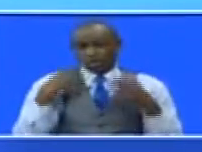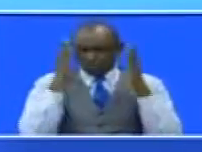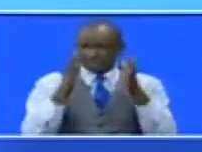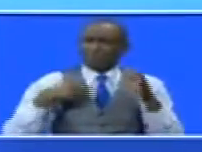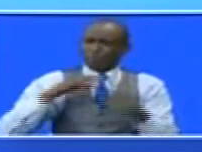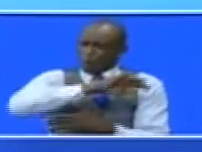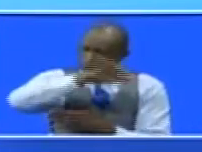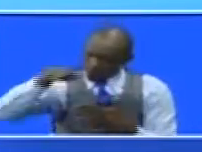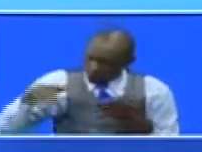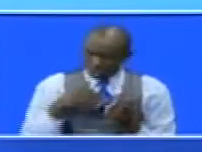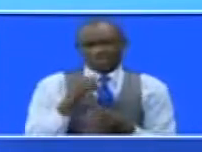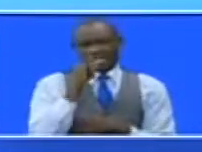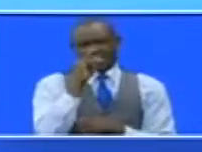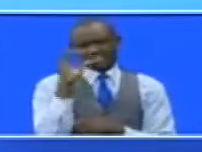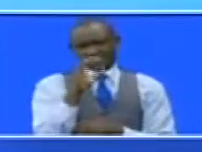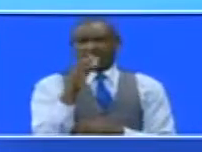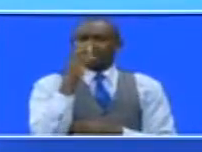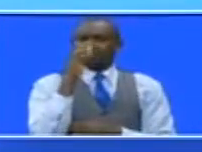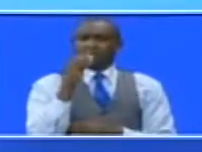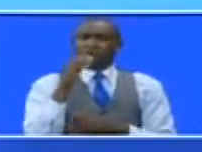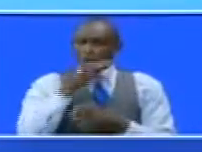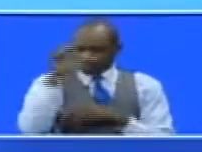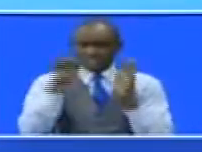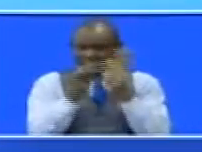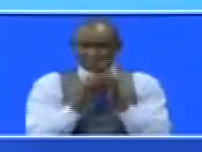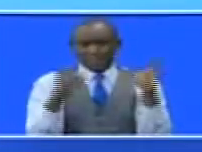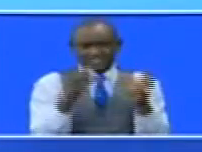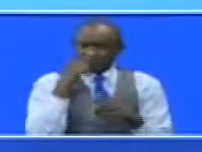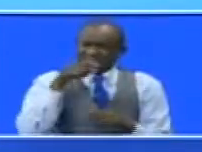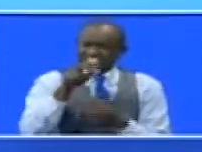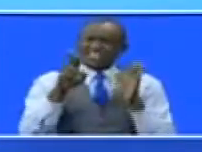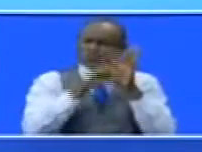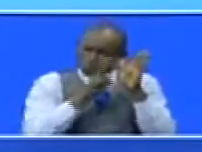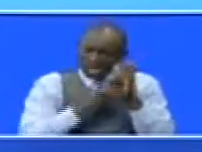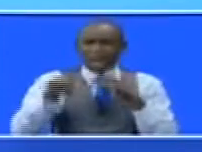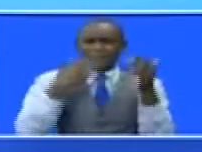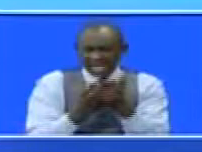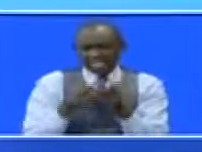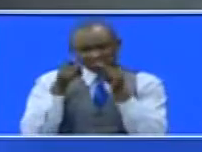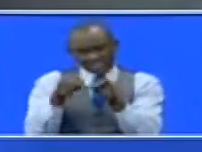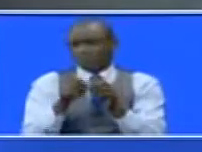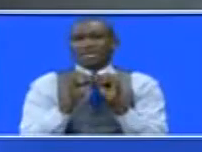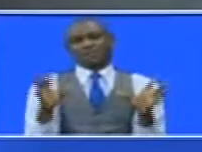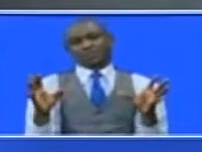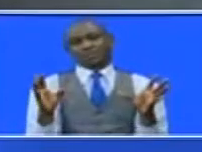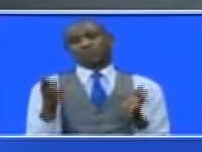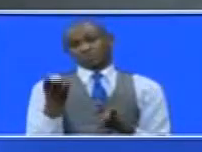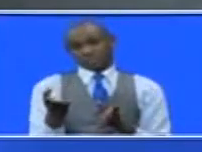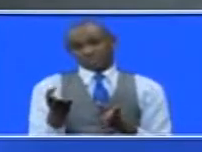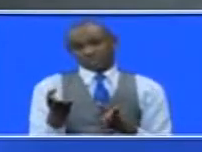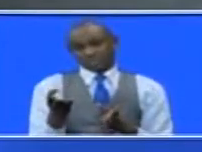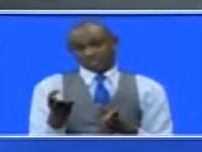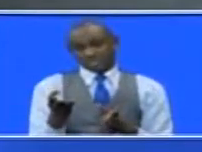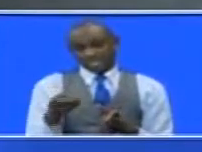entire Assembly of State Parties that that rule was not going to apply in the current cases. Our